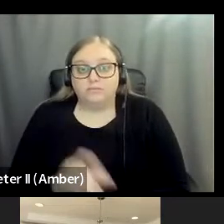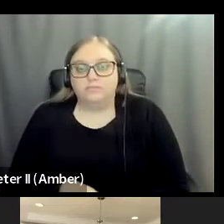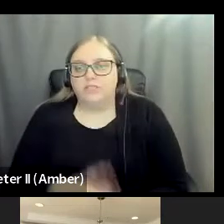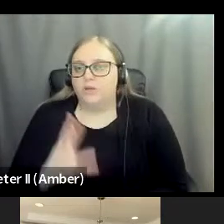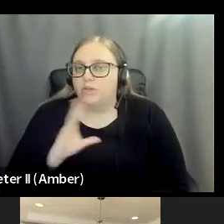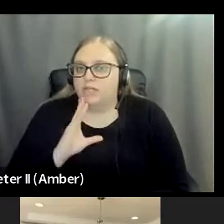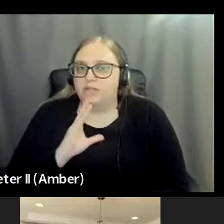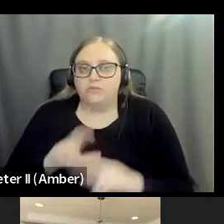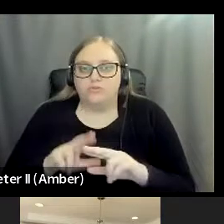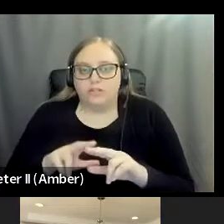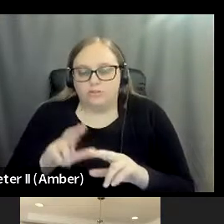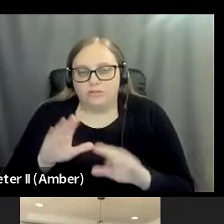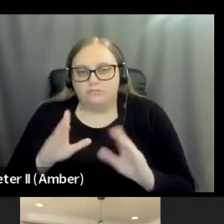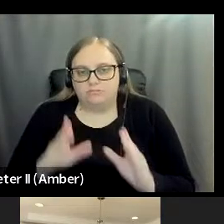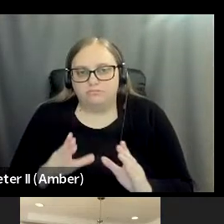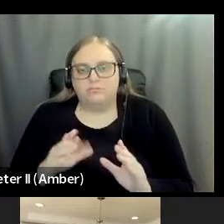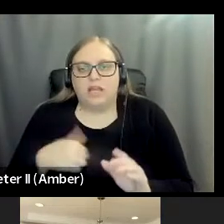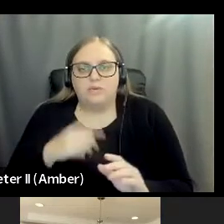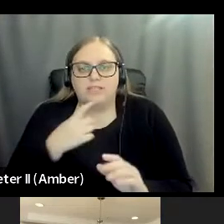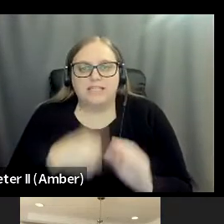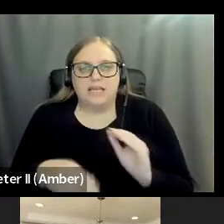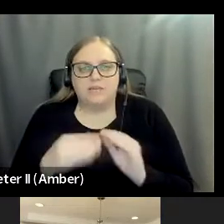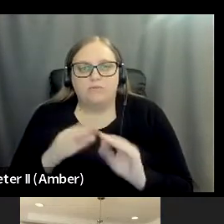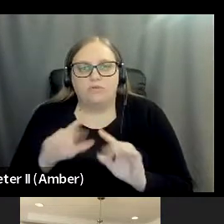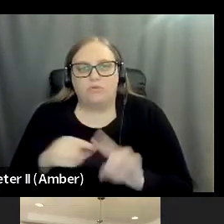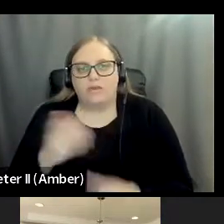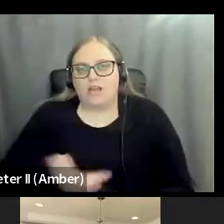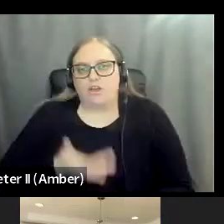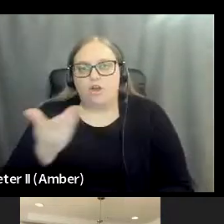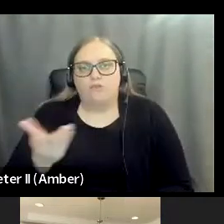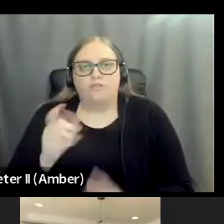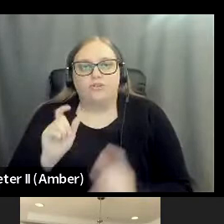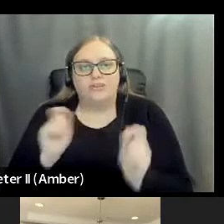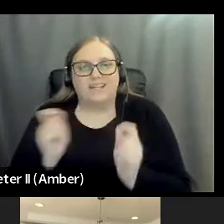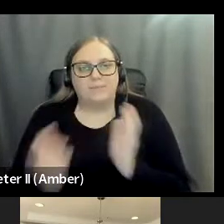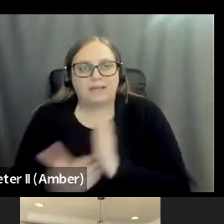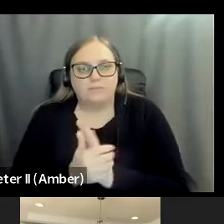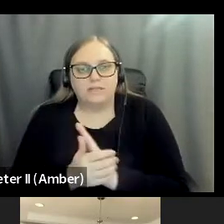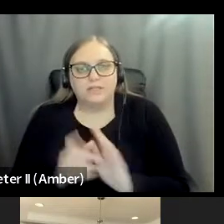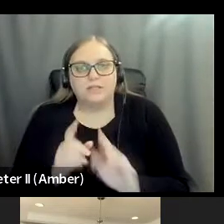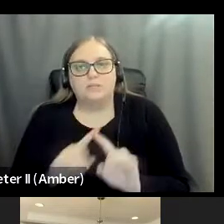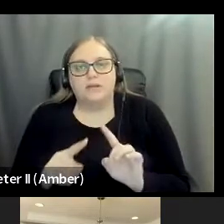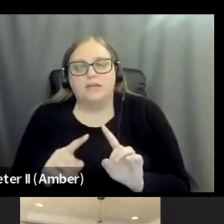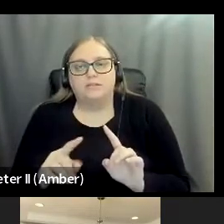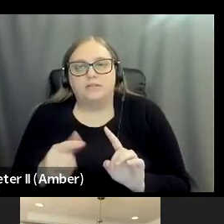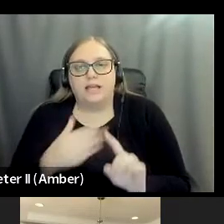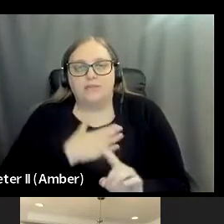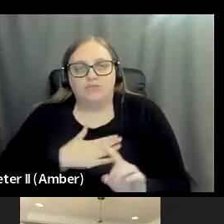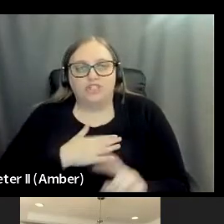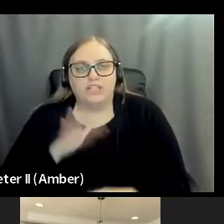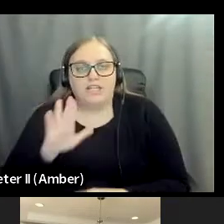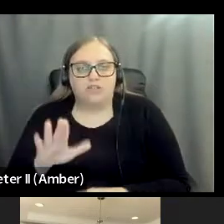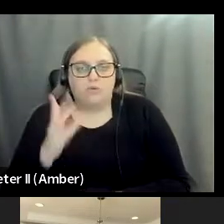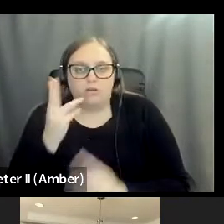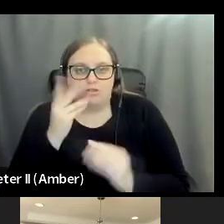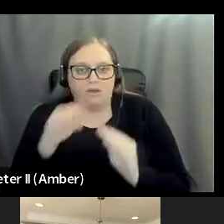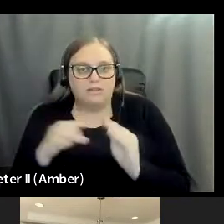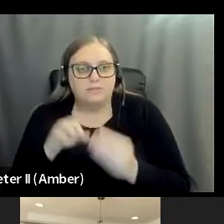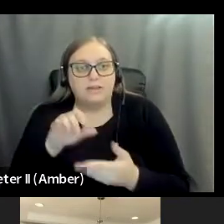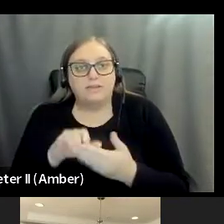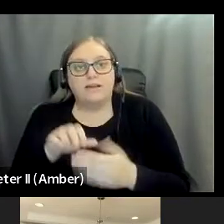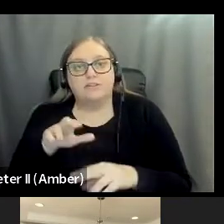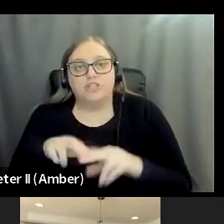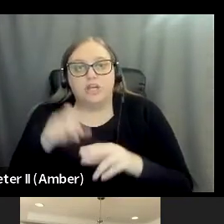Chairman. I'll say a little bit more when I offer an amendment, but I appreciate your thoughts,